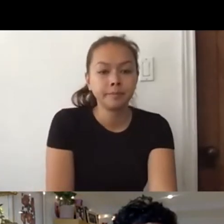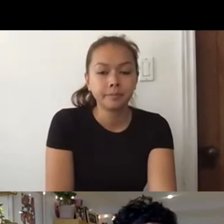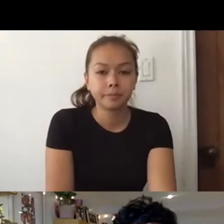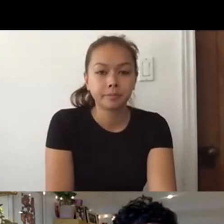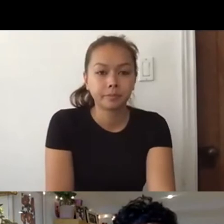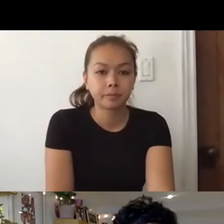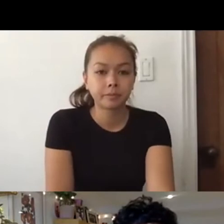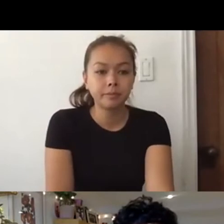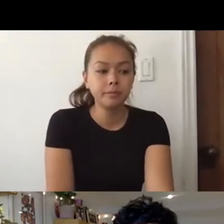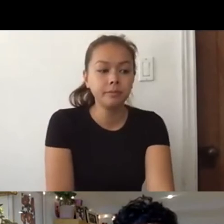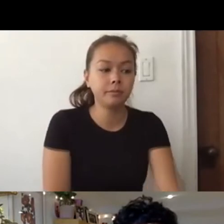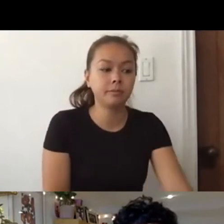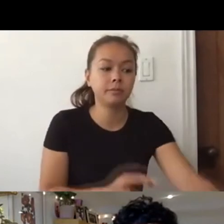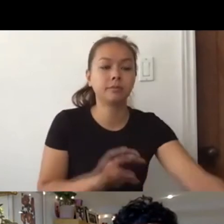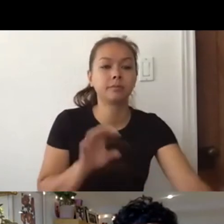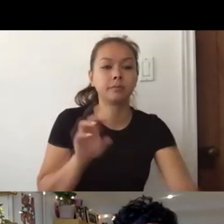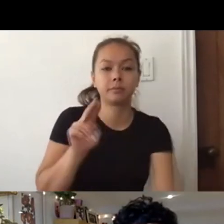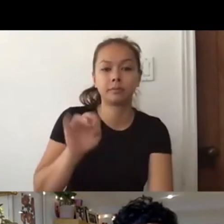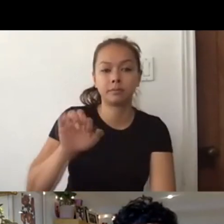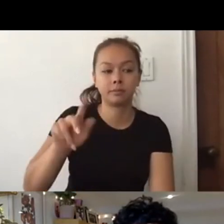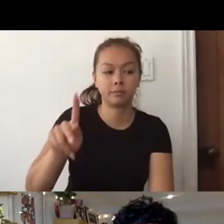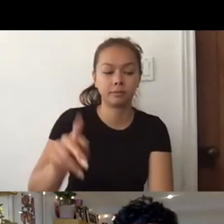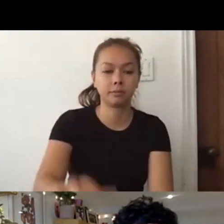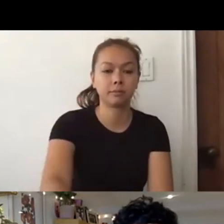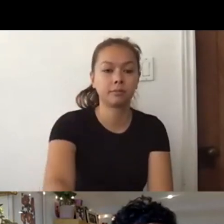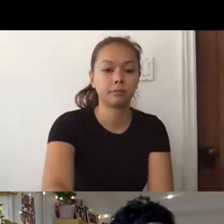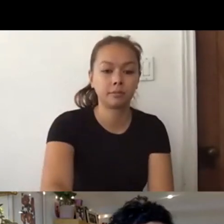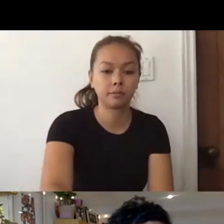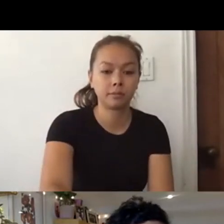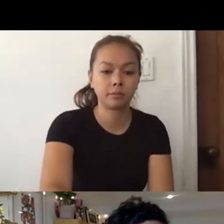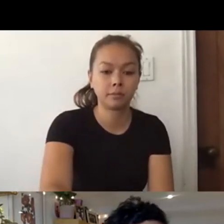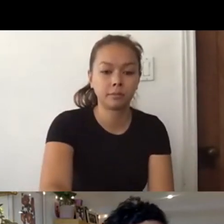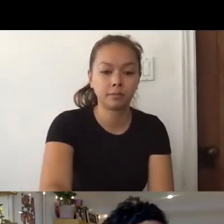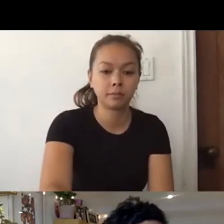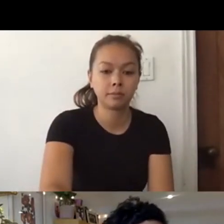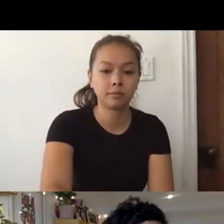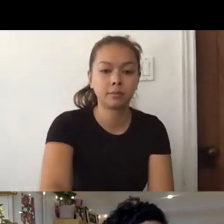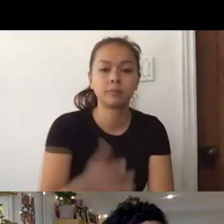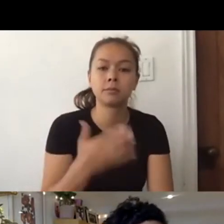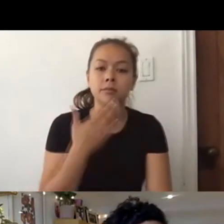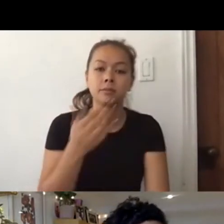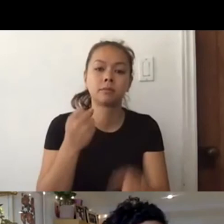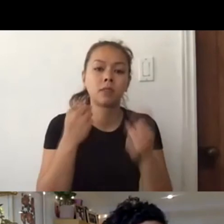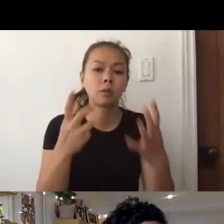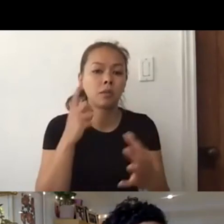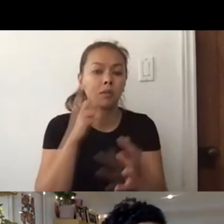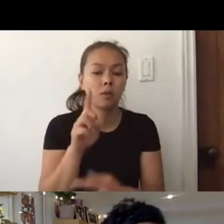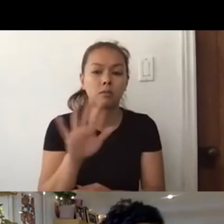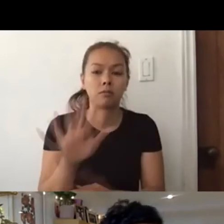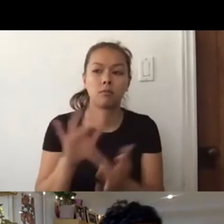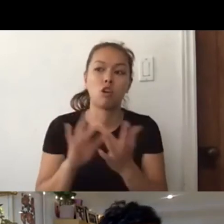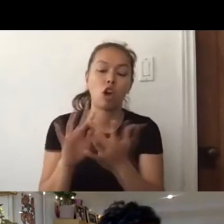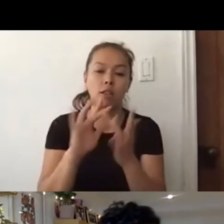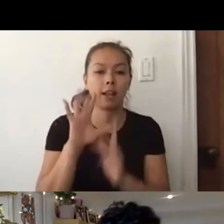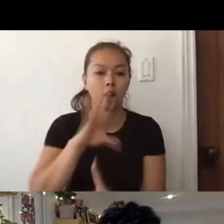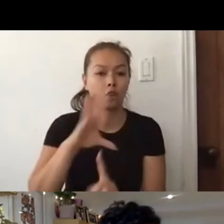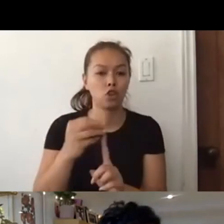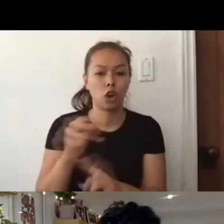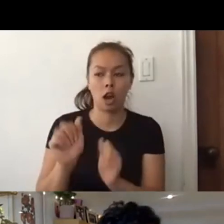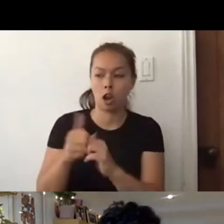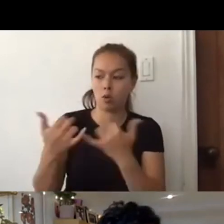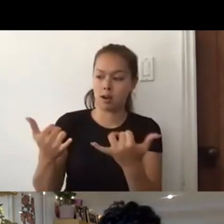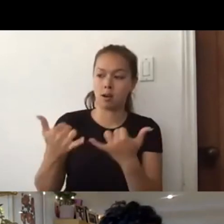Excellent. Thanks so much, Kai. Thank you for pointing to online culture and how in this modern era that's contributing to also